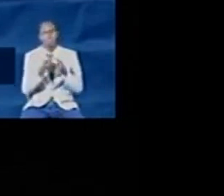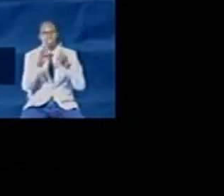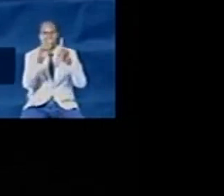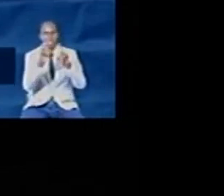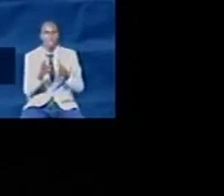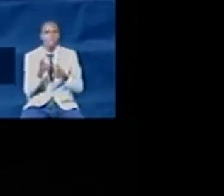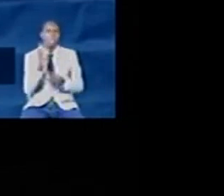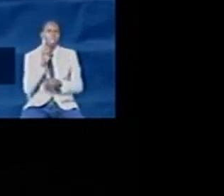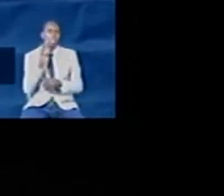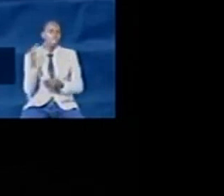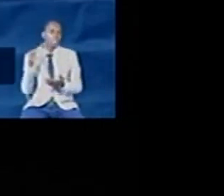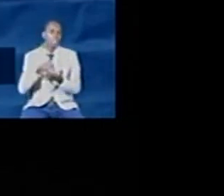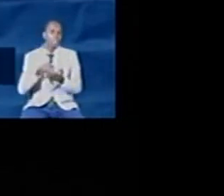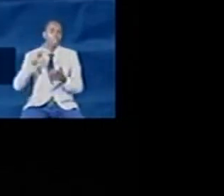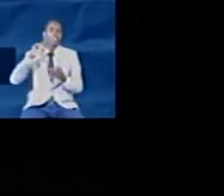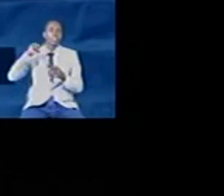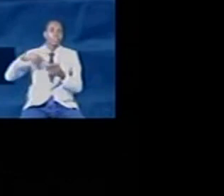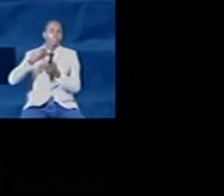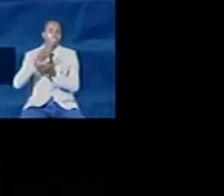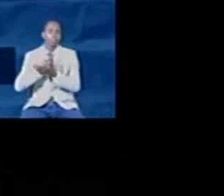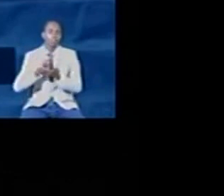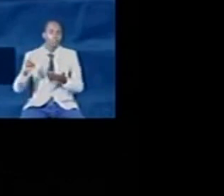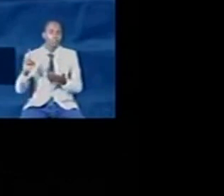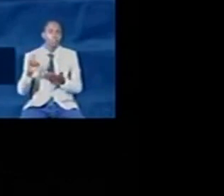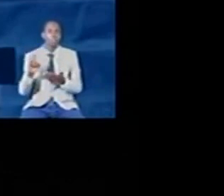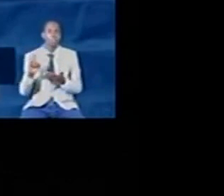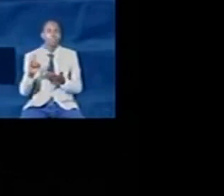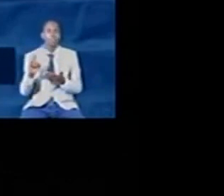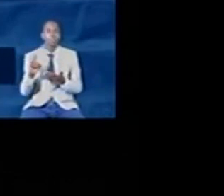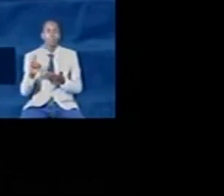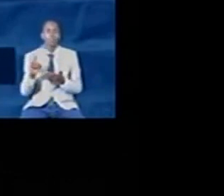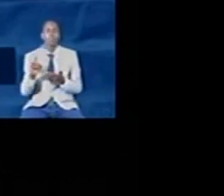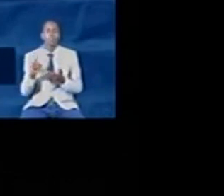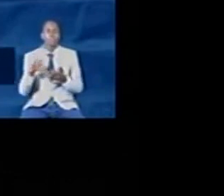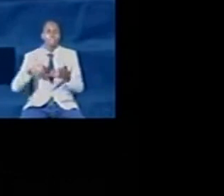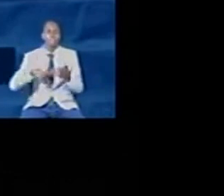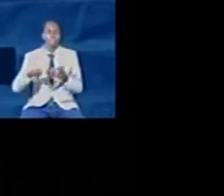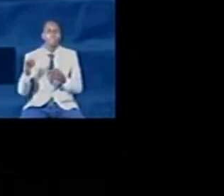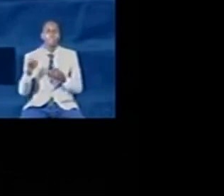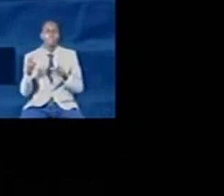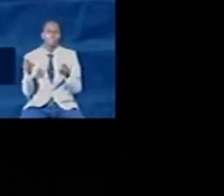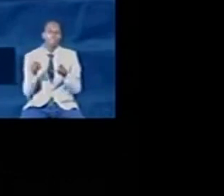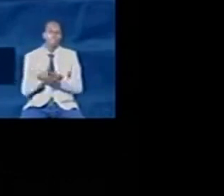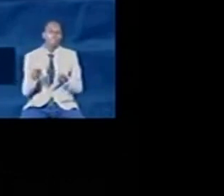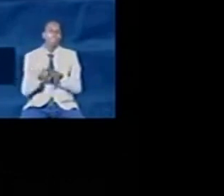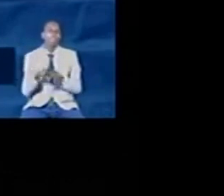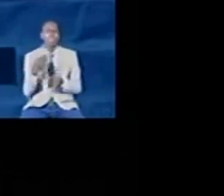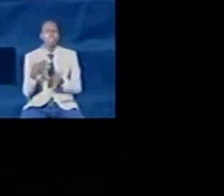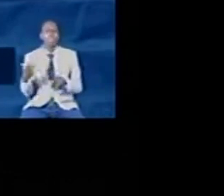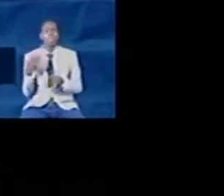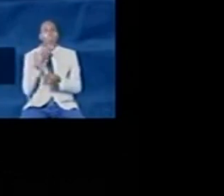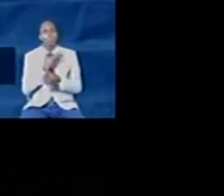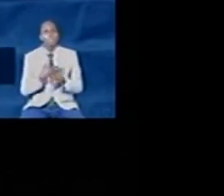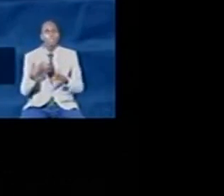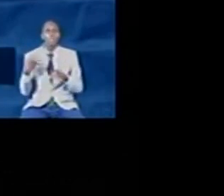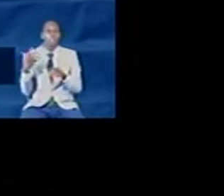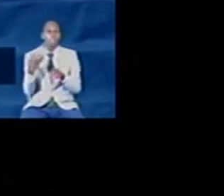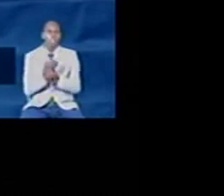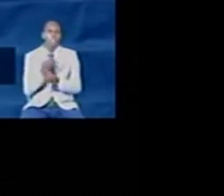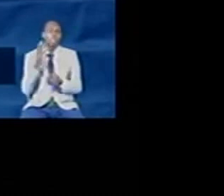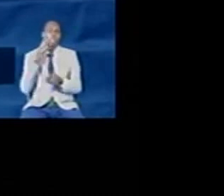following week, during the school hours, we even combined classes that were complaining. Sir, I cannot see the board. Take me to the front of the board. Let me see very